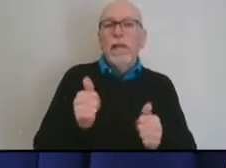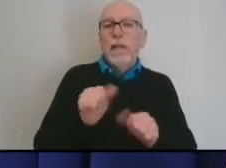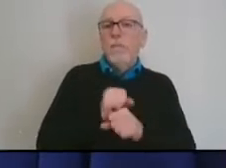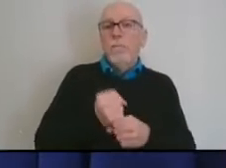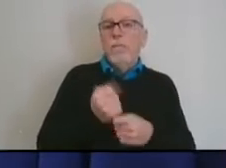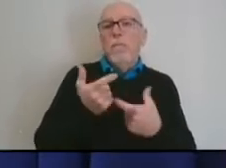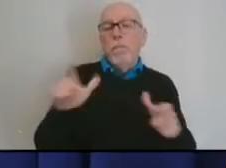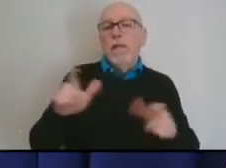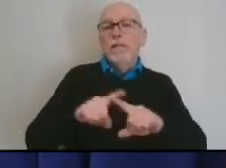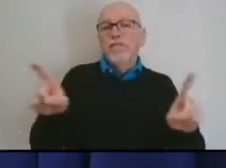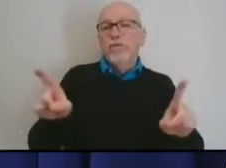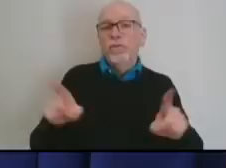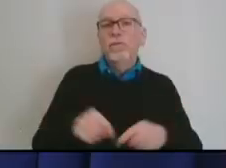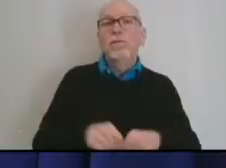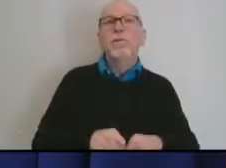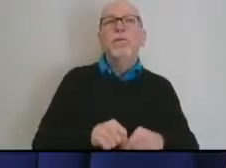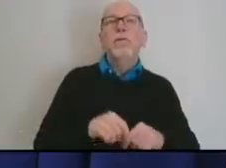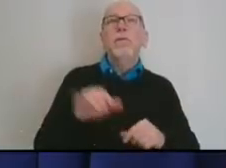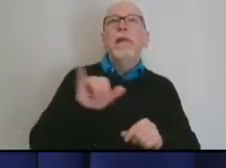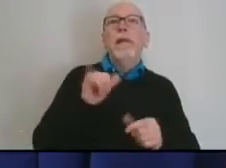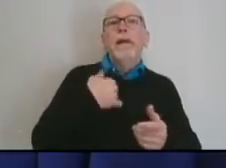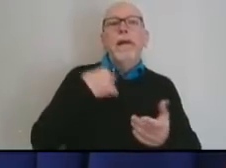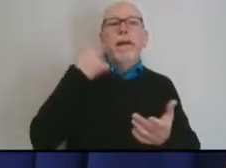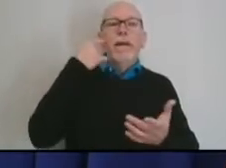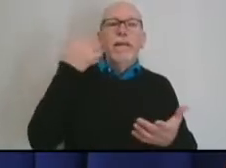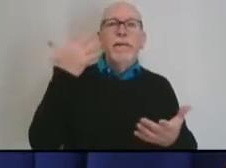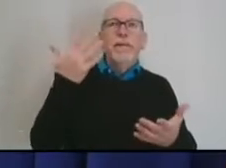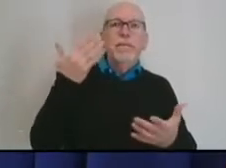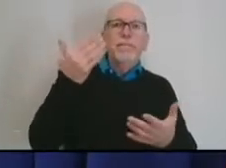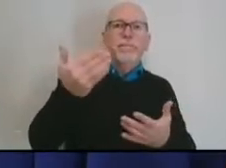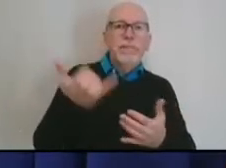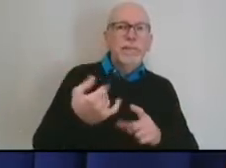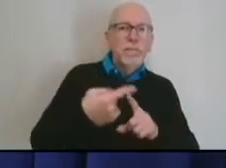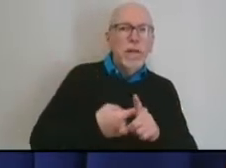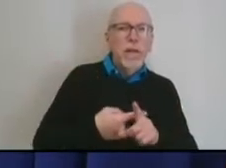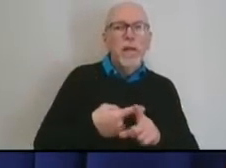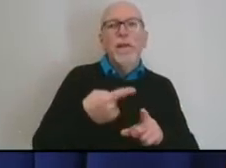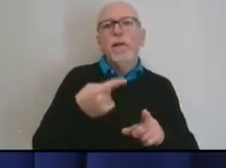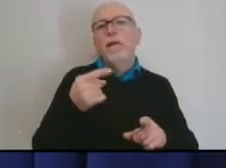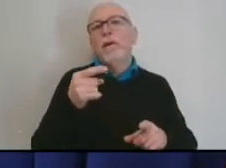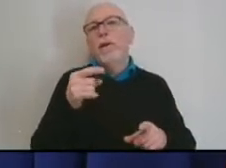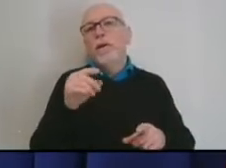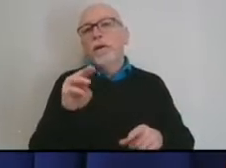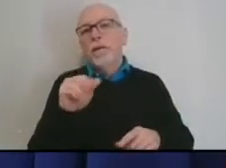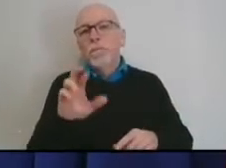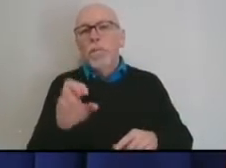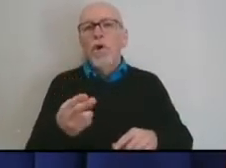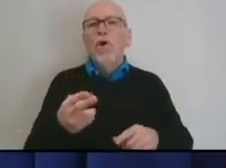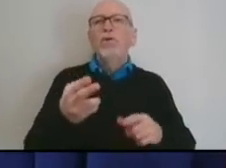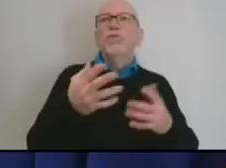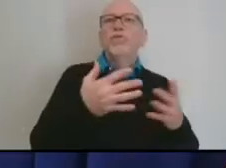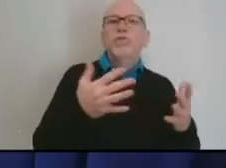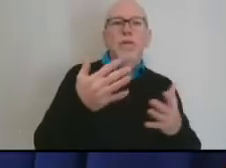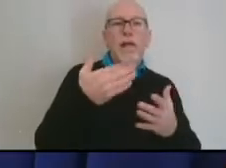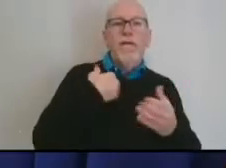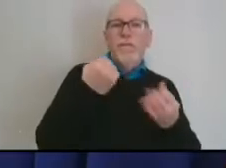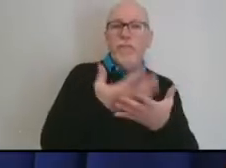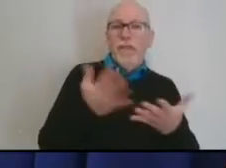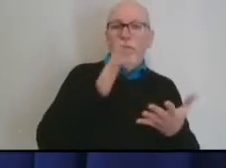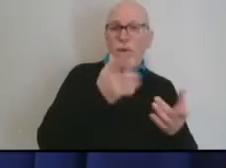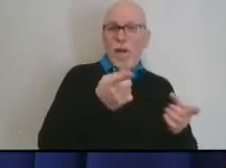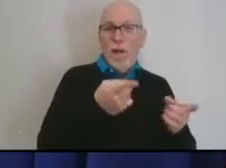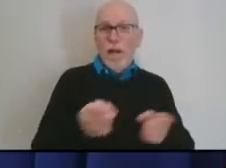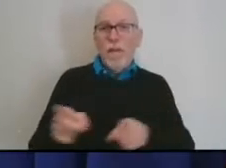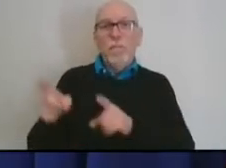big difference. When I think about later this month and March, there's a couple things that converge. Hopefully,